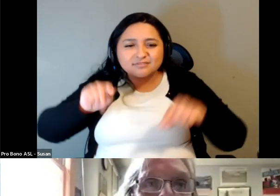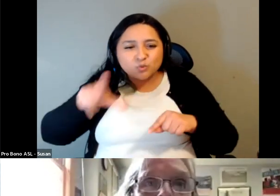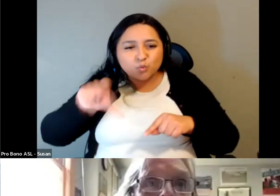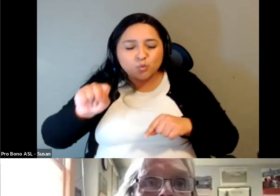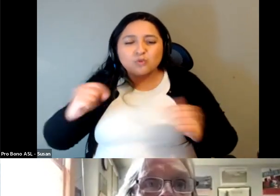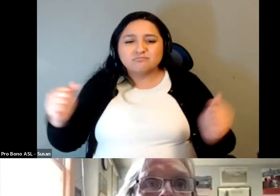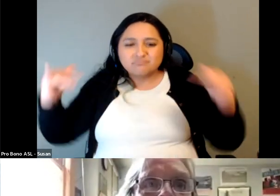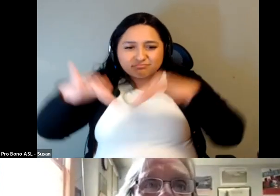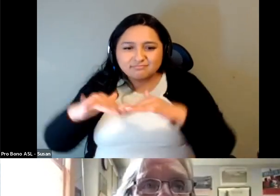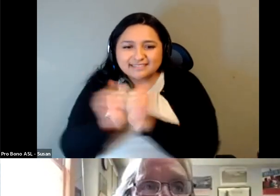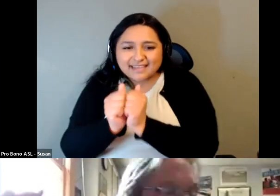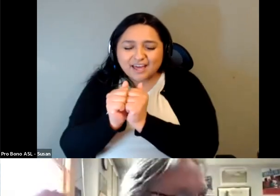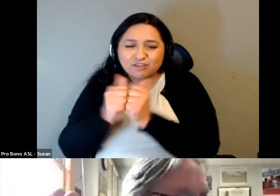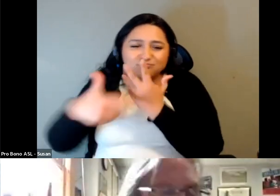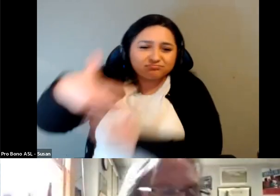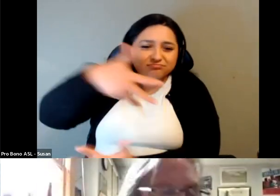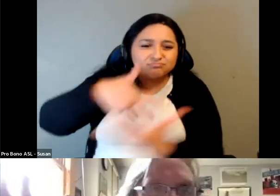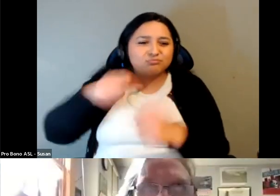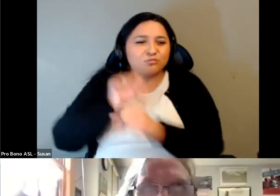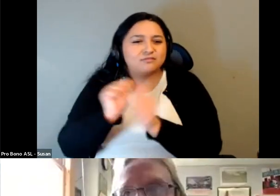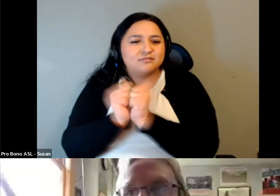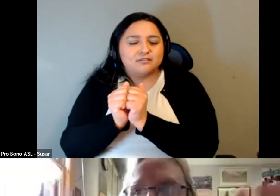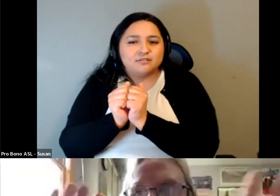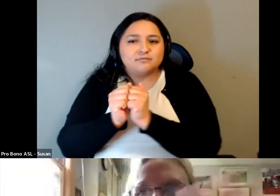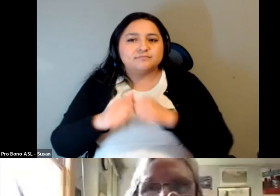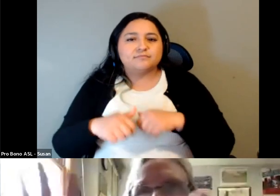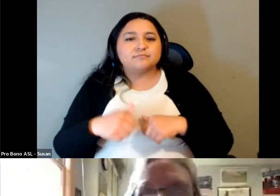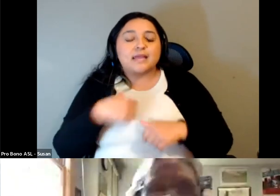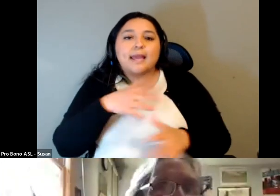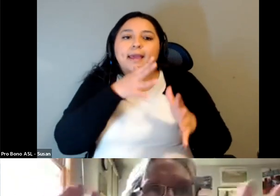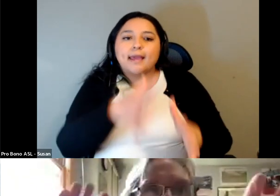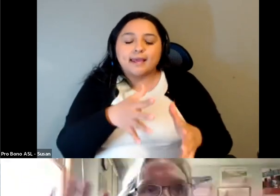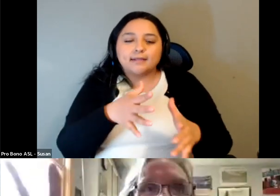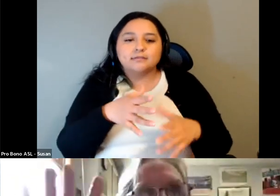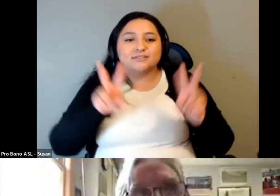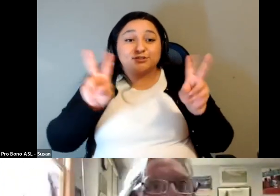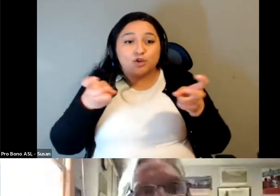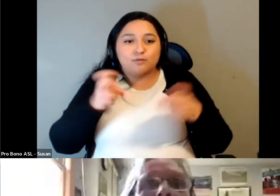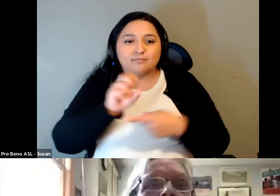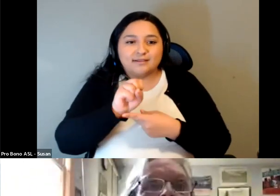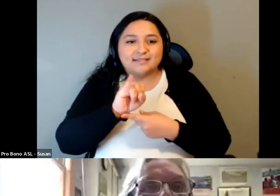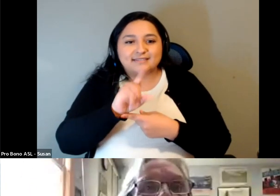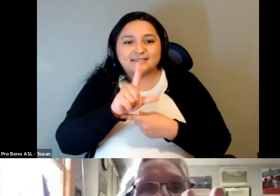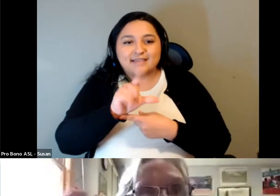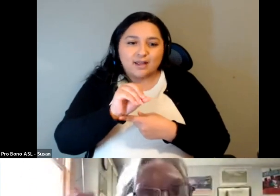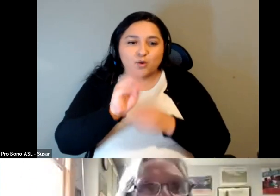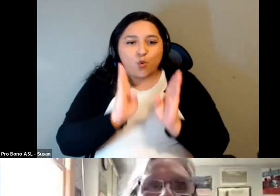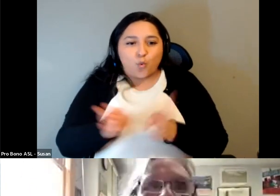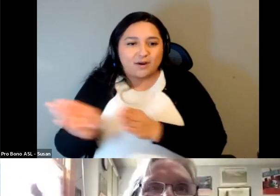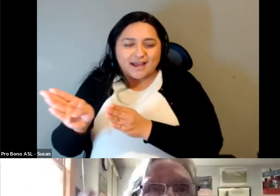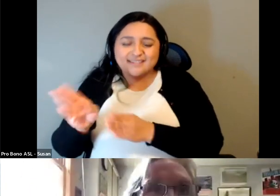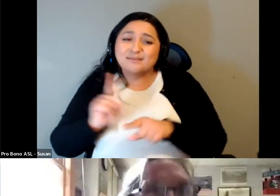as a community. And you know, Leo, I hate the term silo organizing, but the shit's for real. And